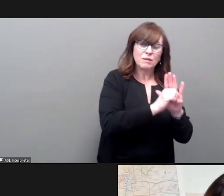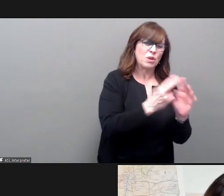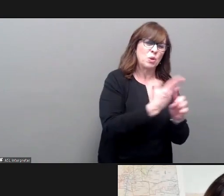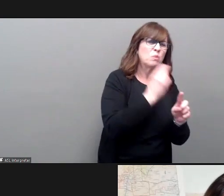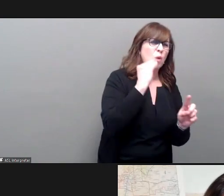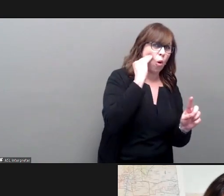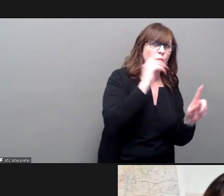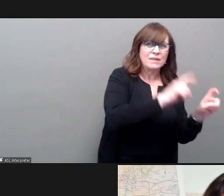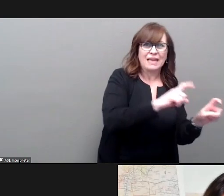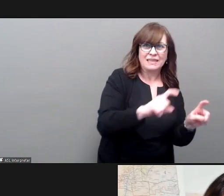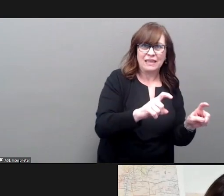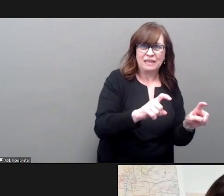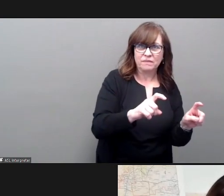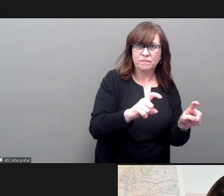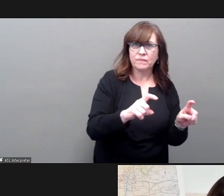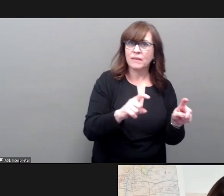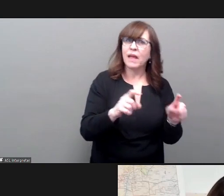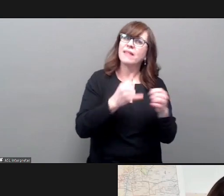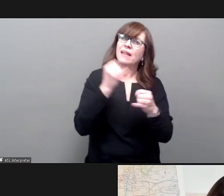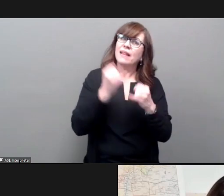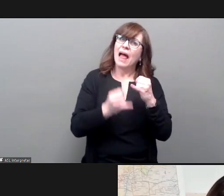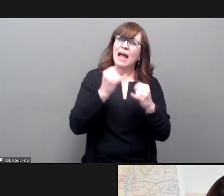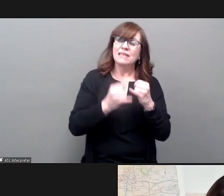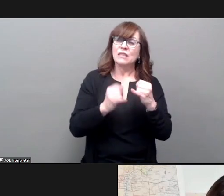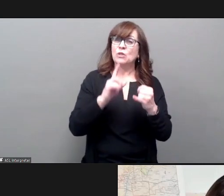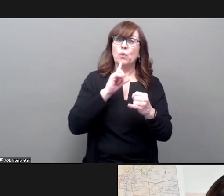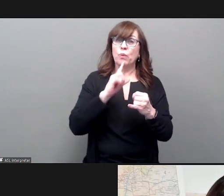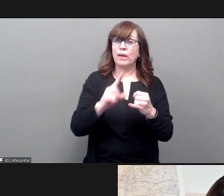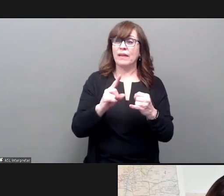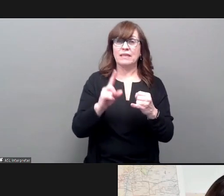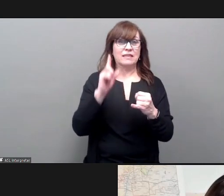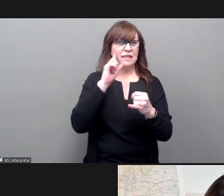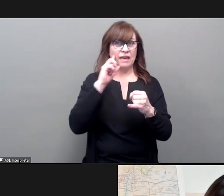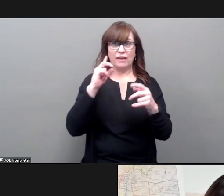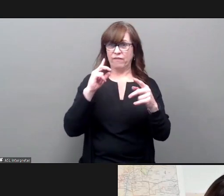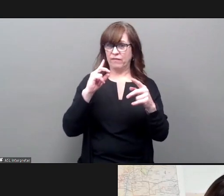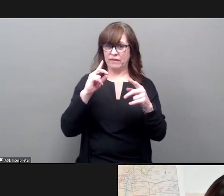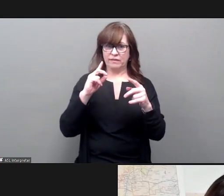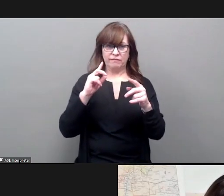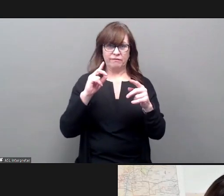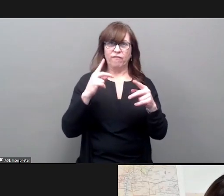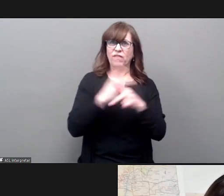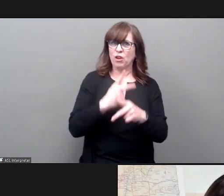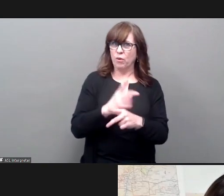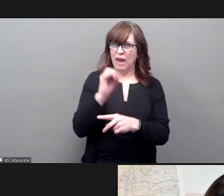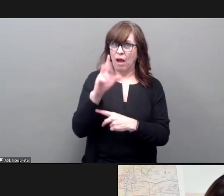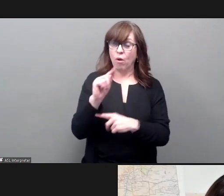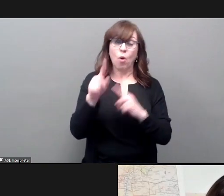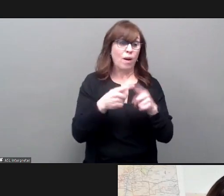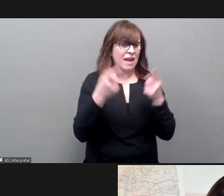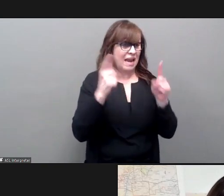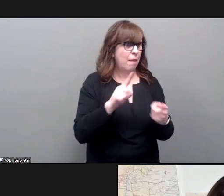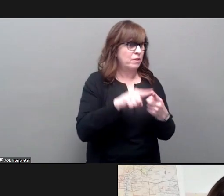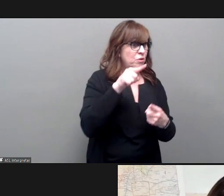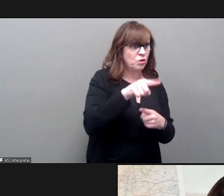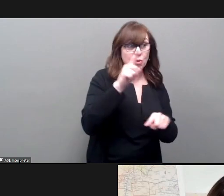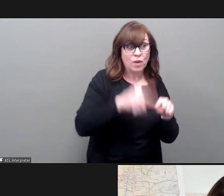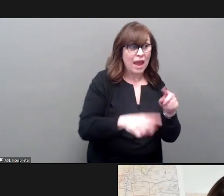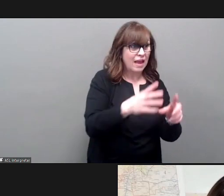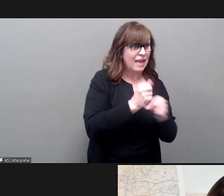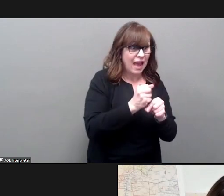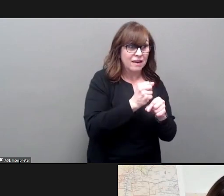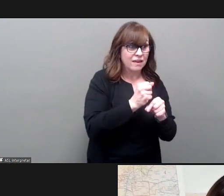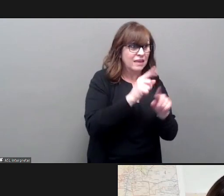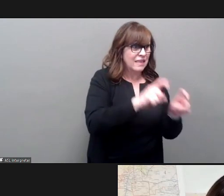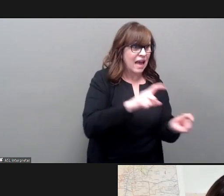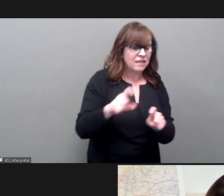then just lastly, to size this up, because I know when it happens to you and you can't get a hold of a test, it's 100% of you that can't